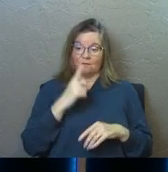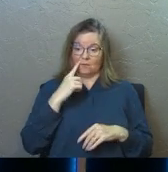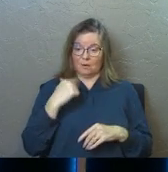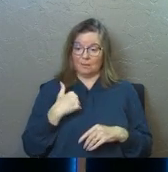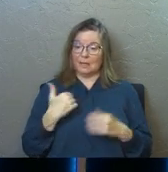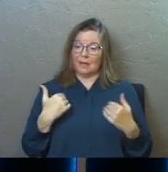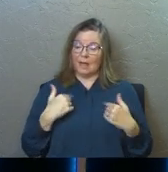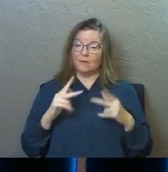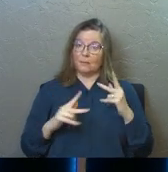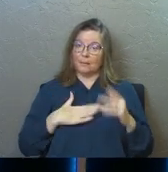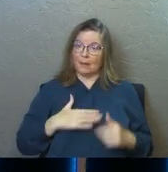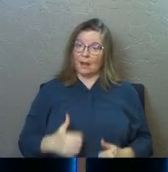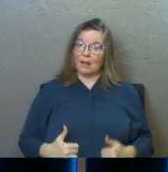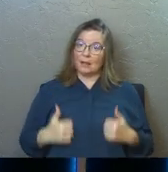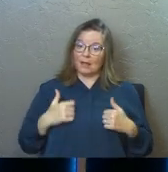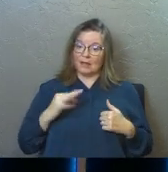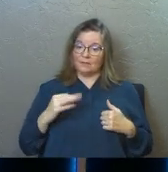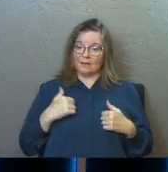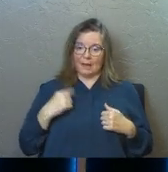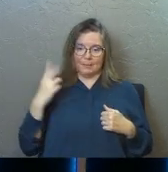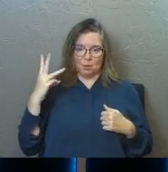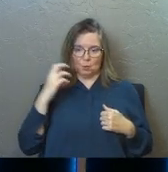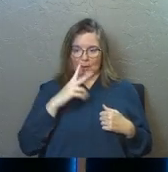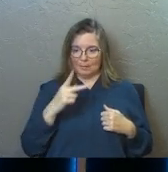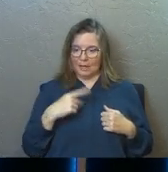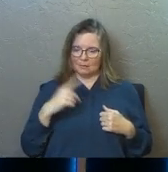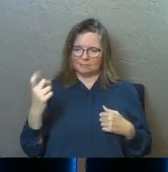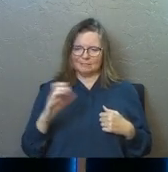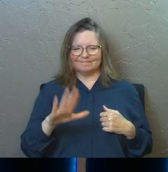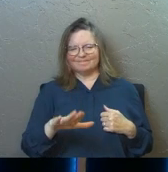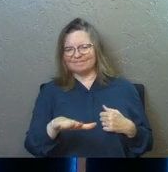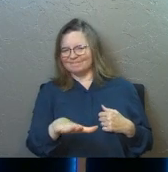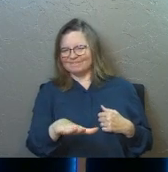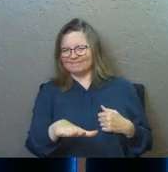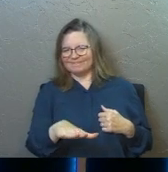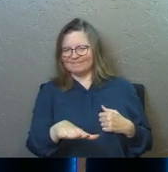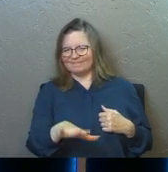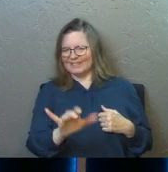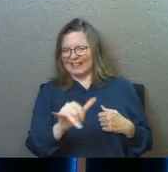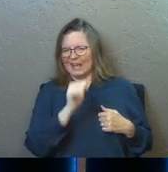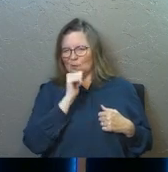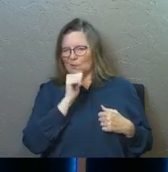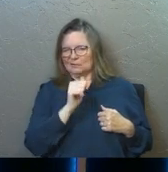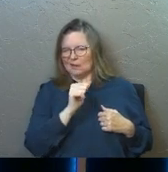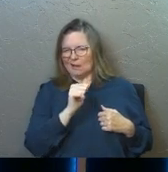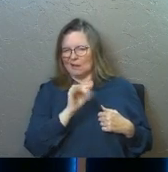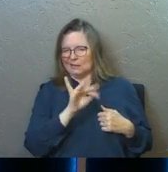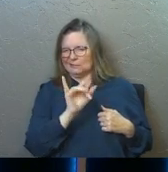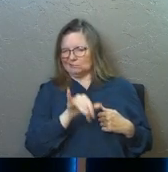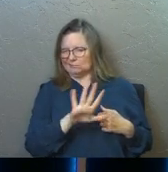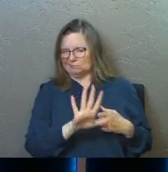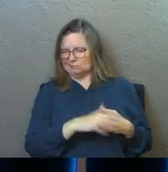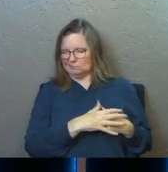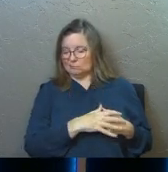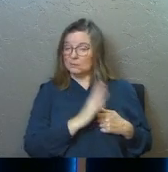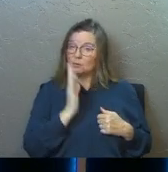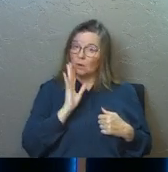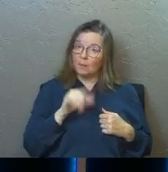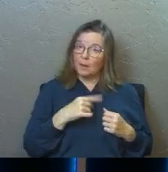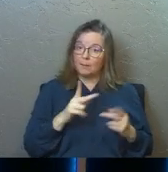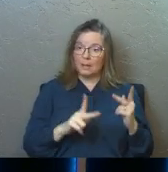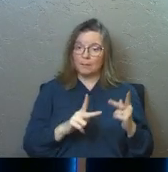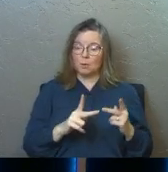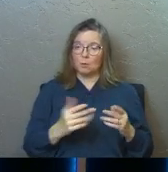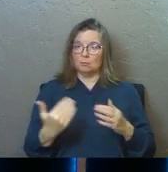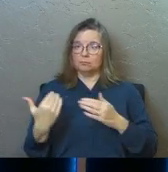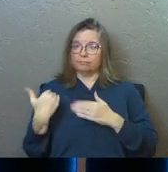me, I've had people in my life, if I've been in a weird spot, who have come to me and go, hey, that was not it. You know what I'm talking about? People who